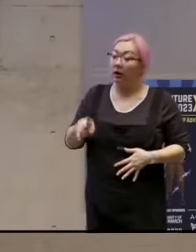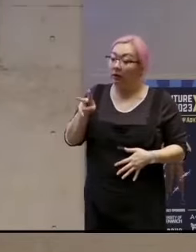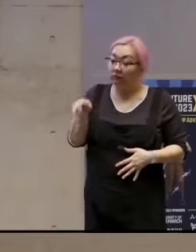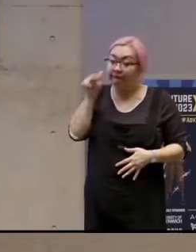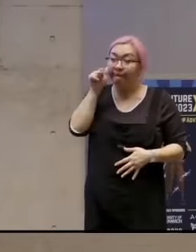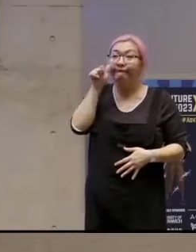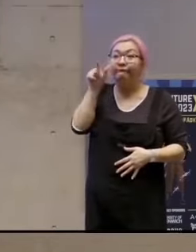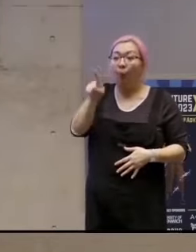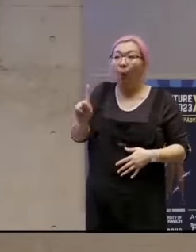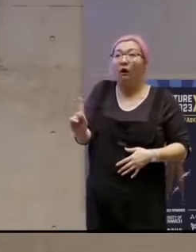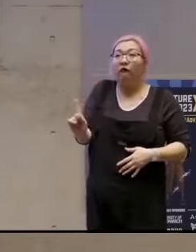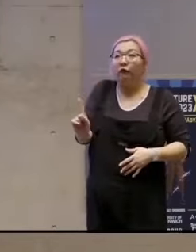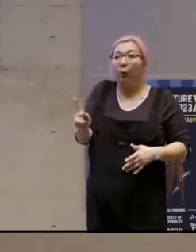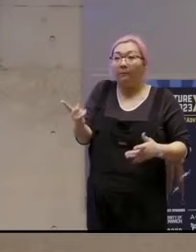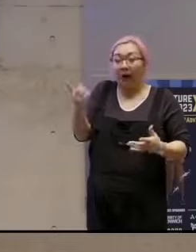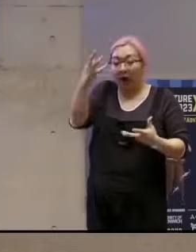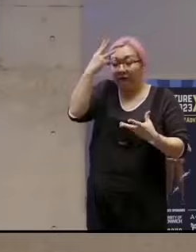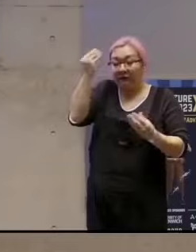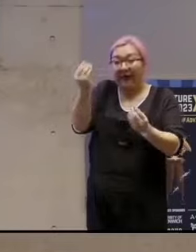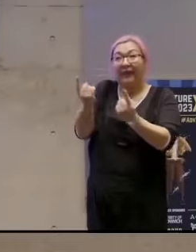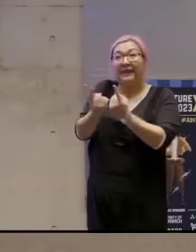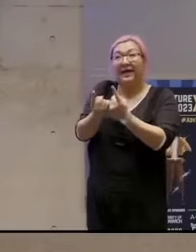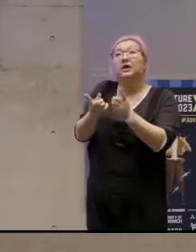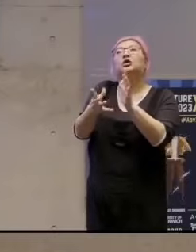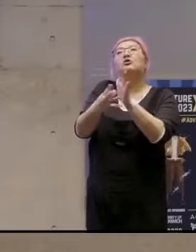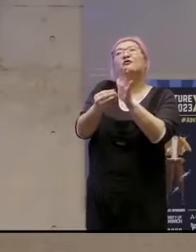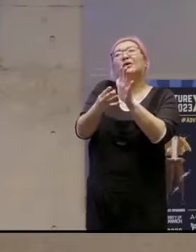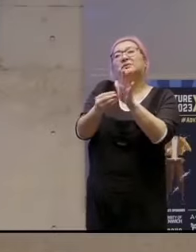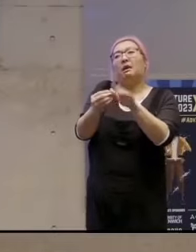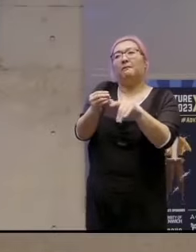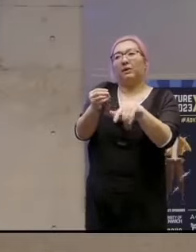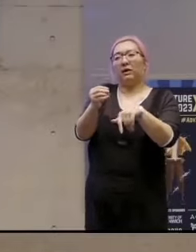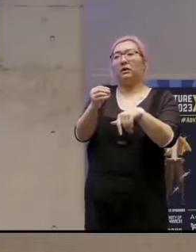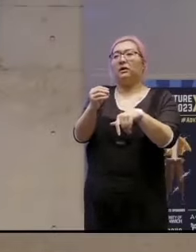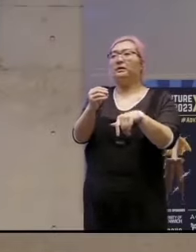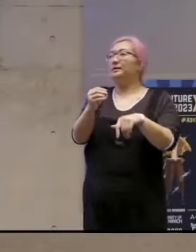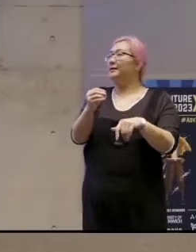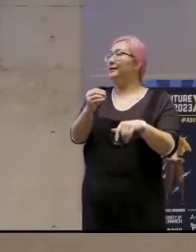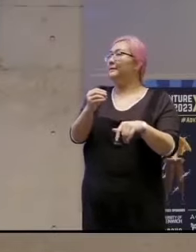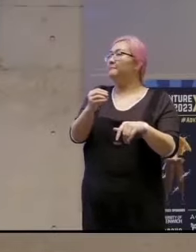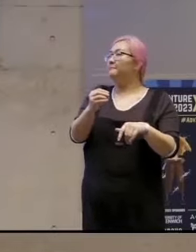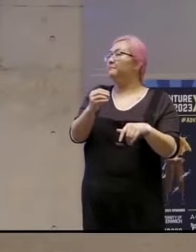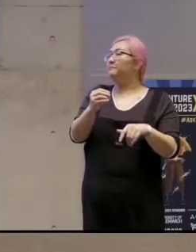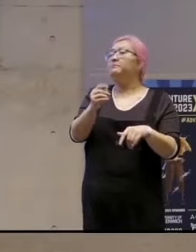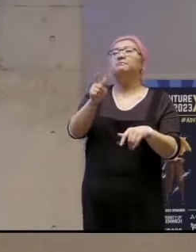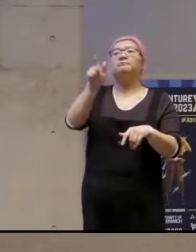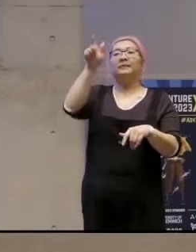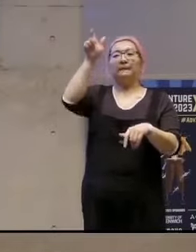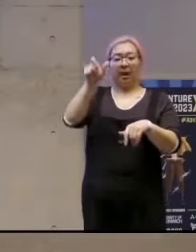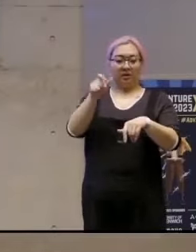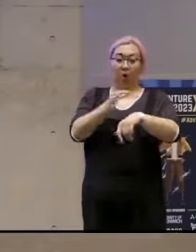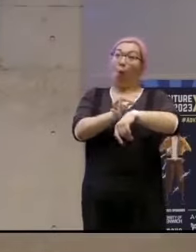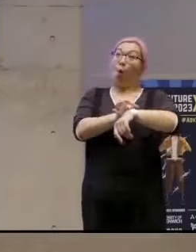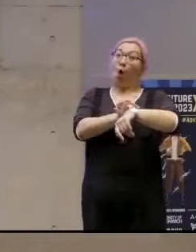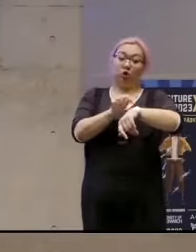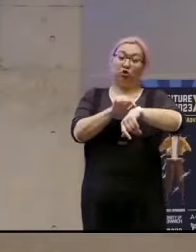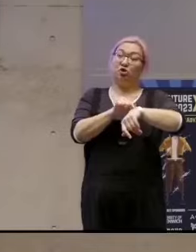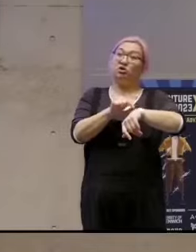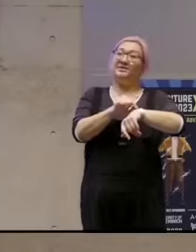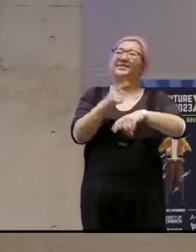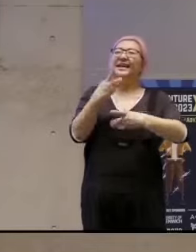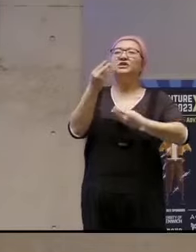I'd described as a round metal object became a timekeeping thing. So their